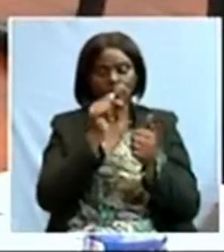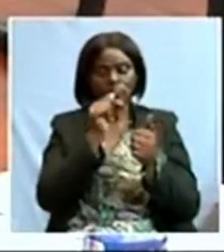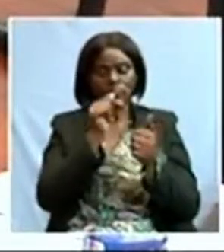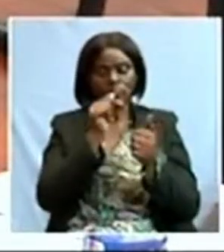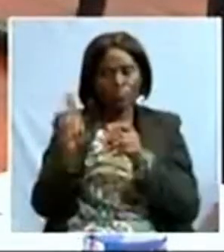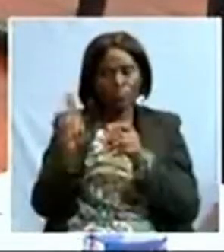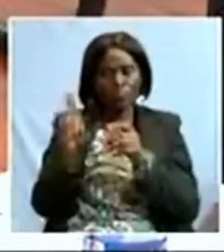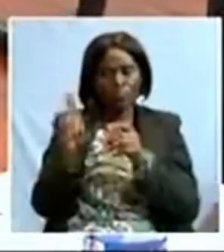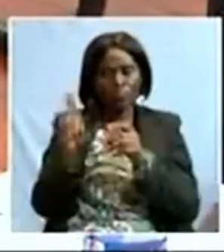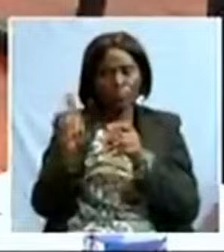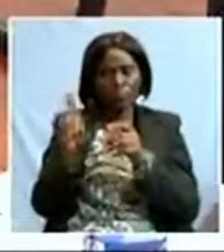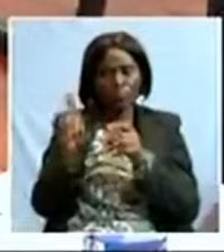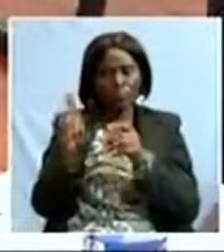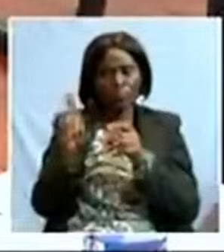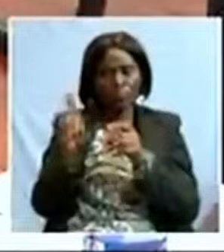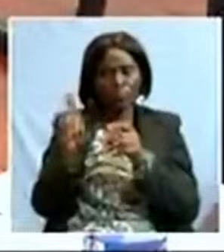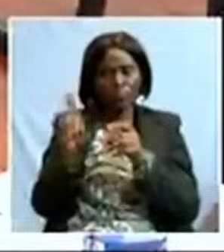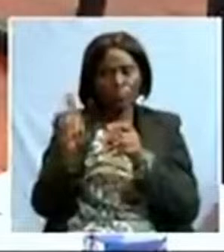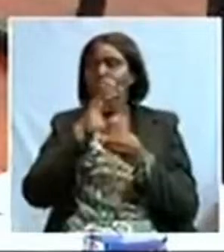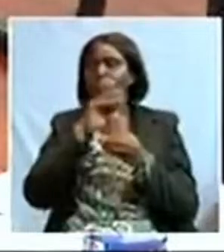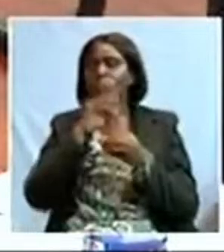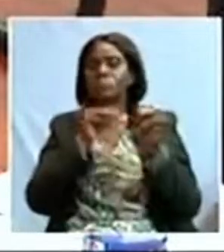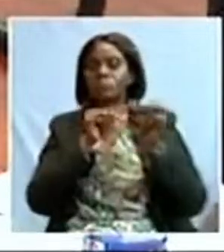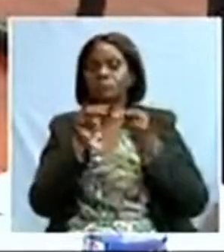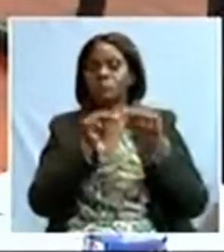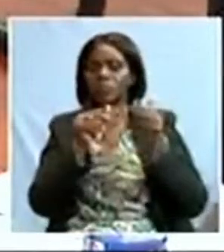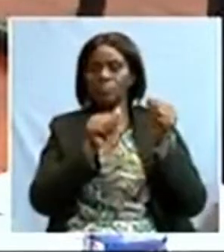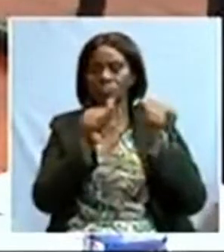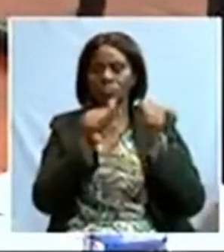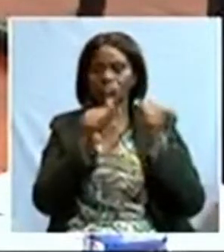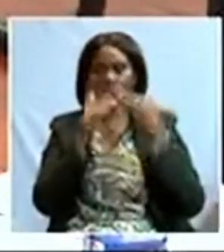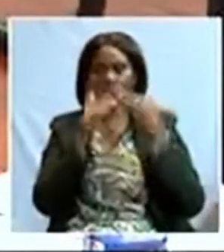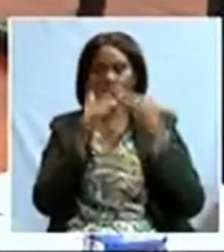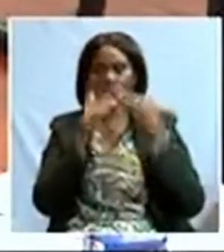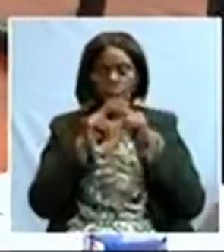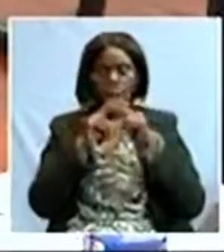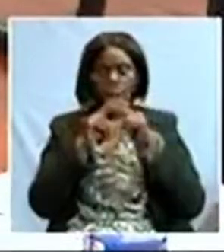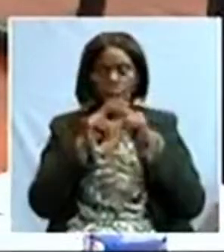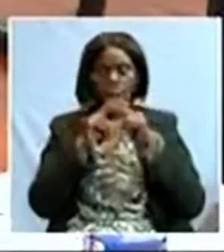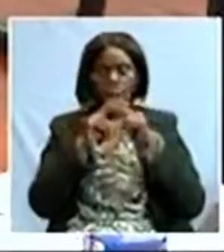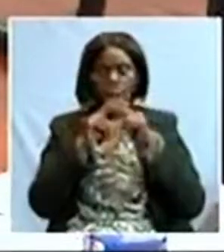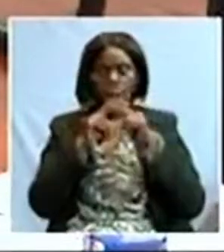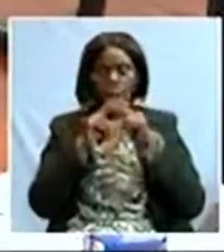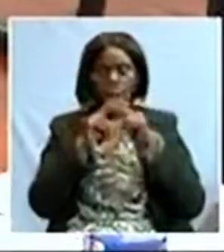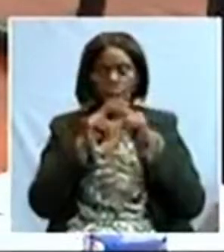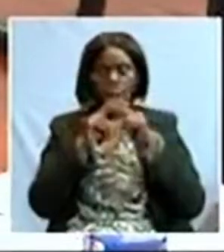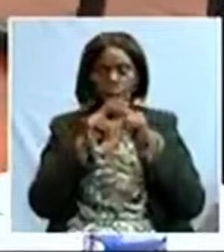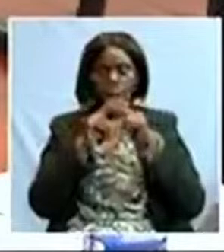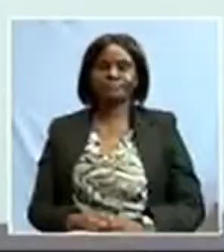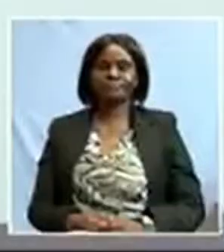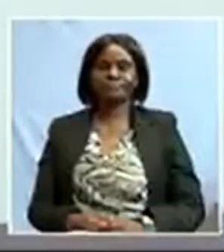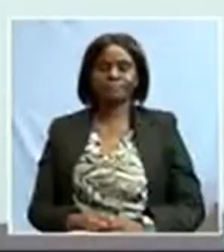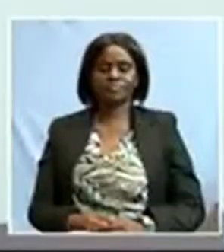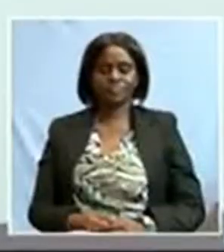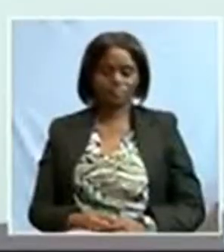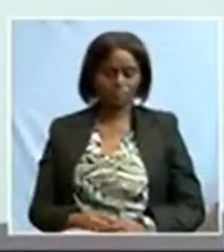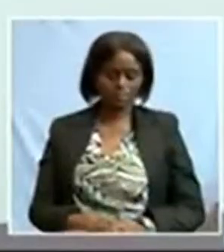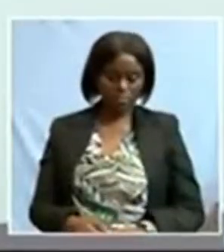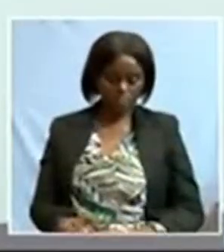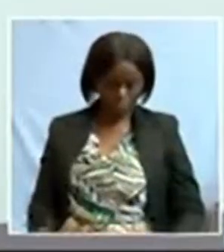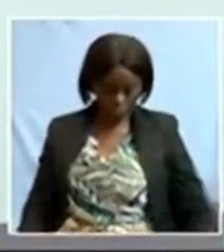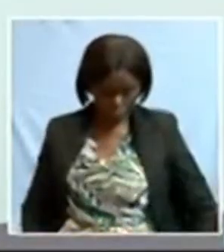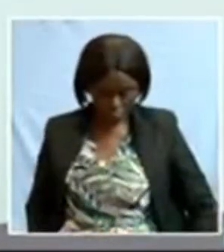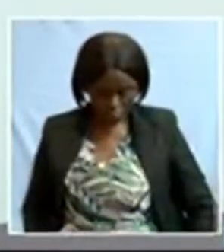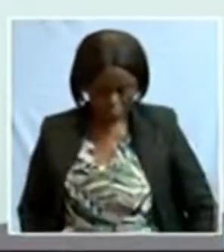using the waste management system. Thank you, Chair. You are reporting here that you did this